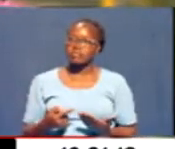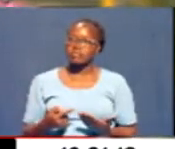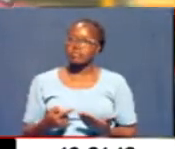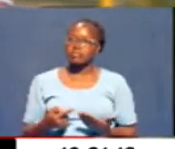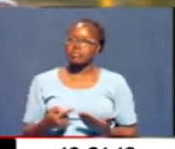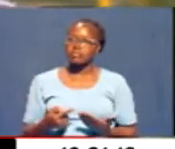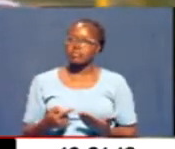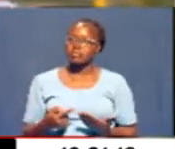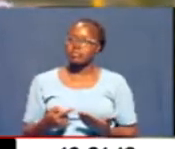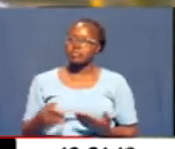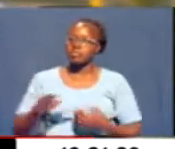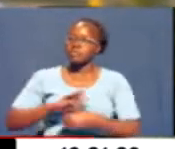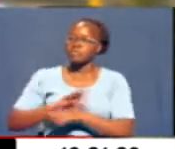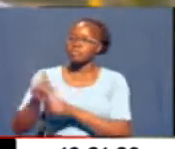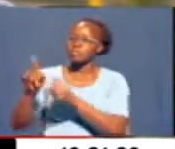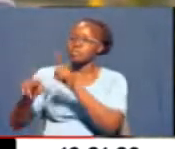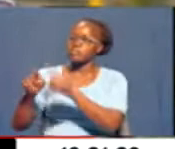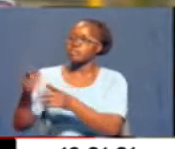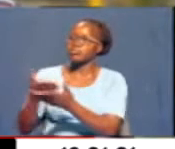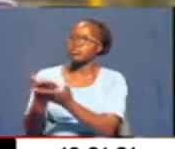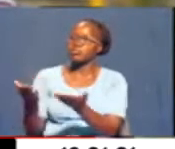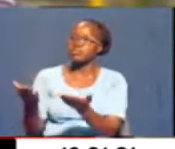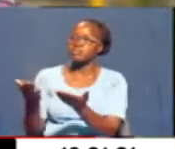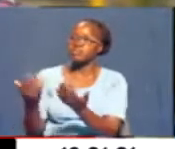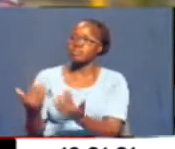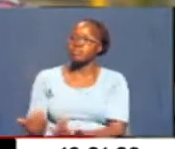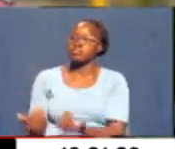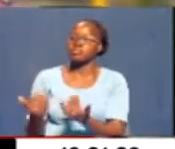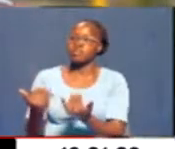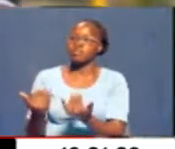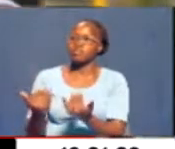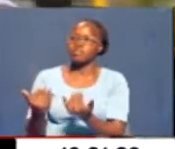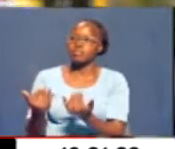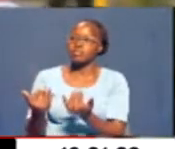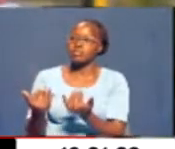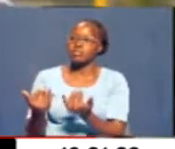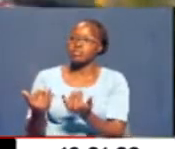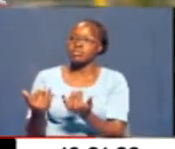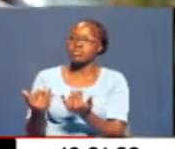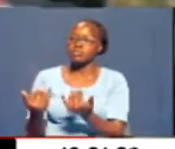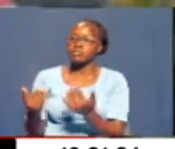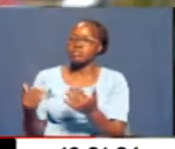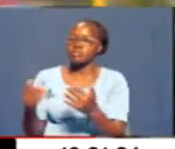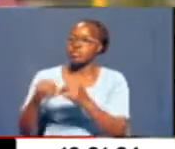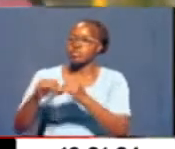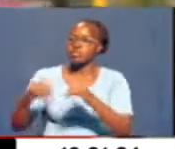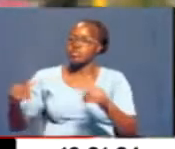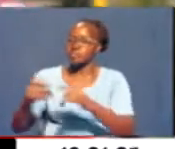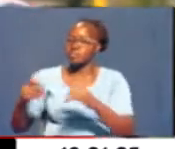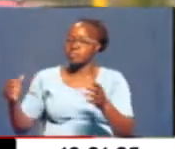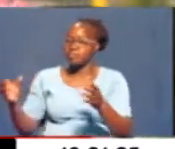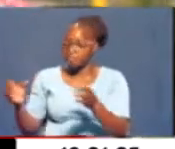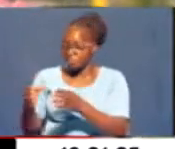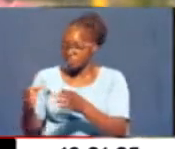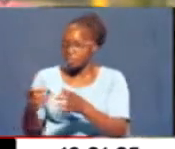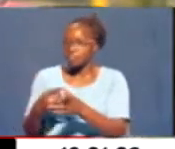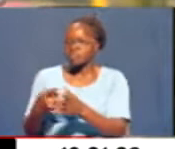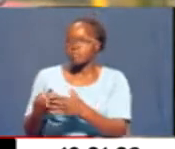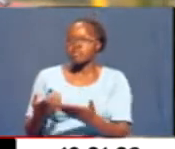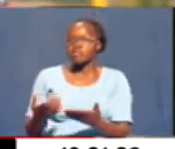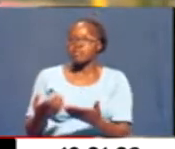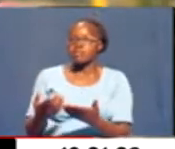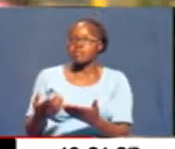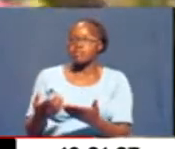the COVID variant that is there now, we should disengage from gathering. And then after that